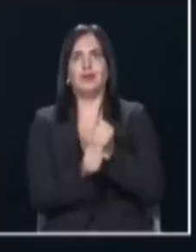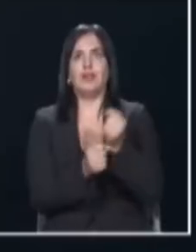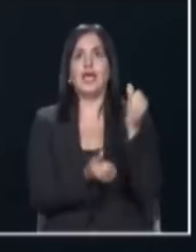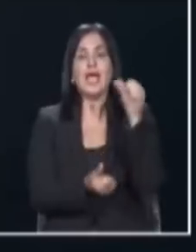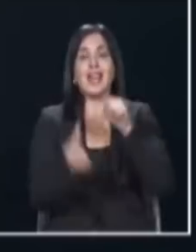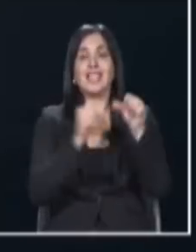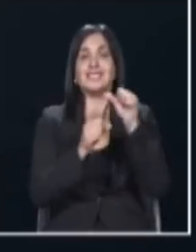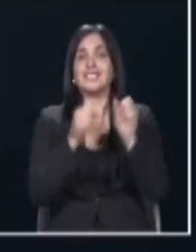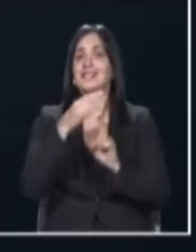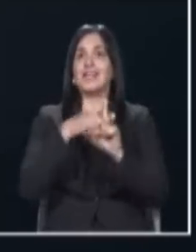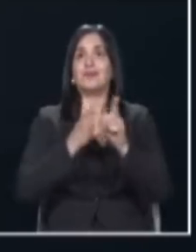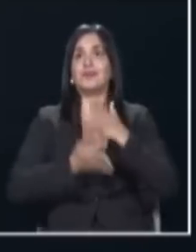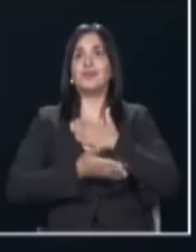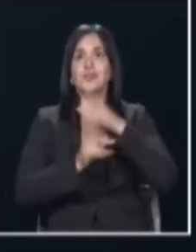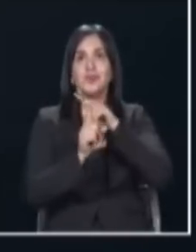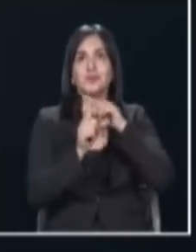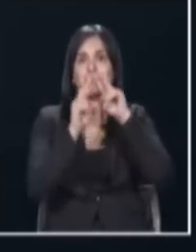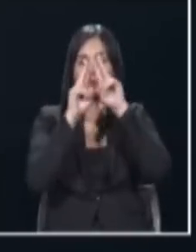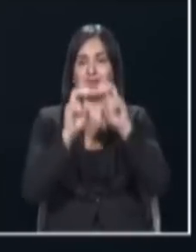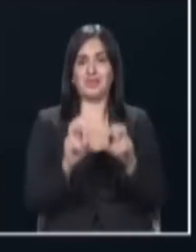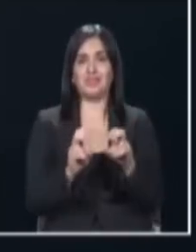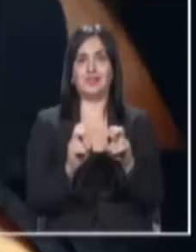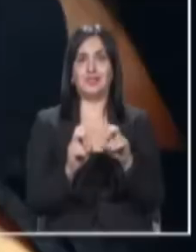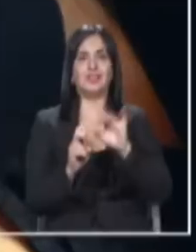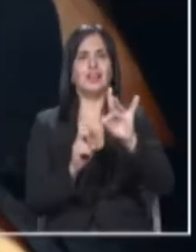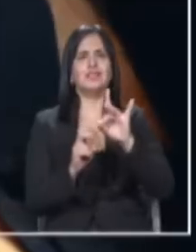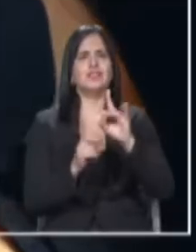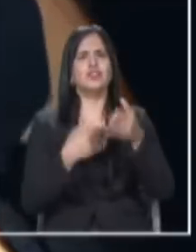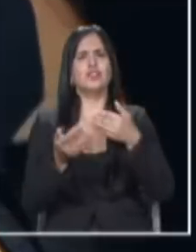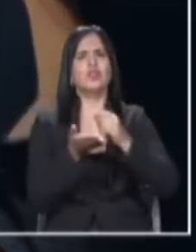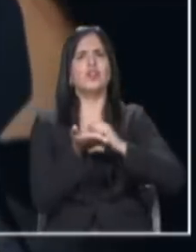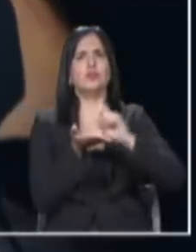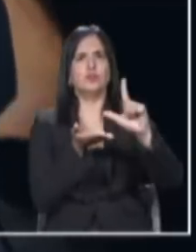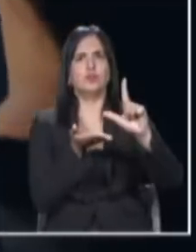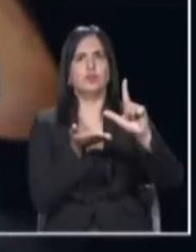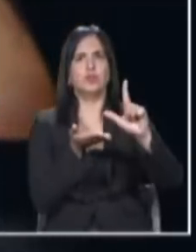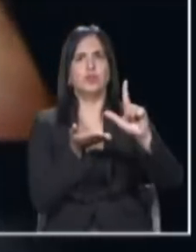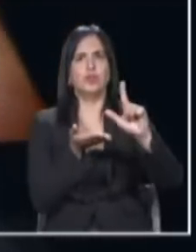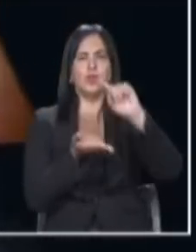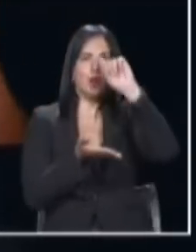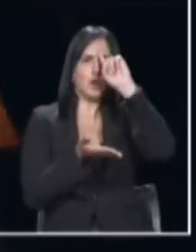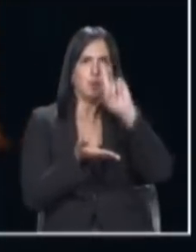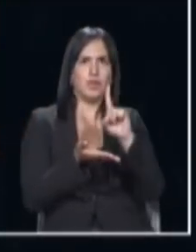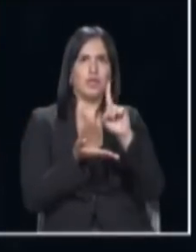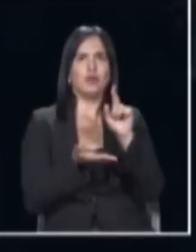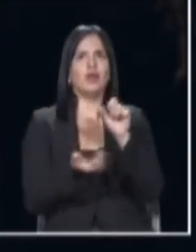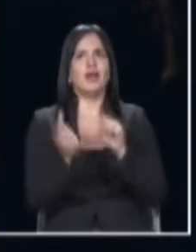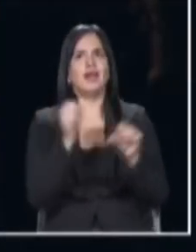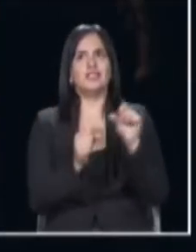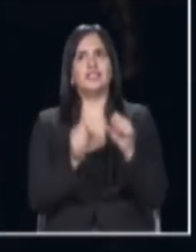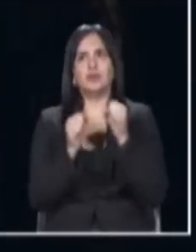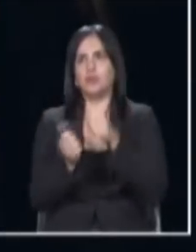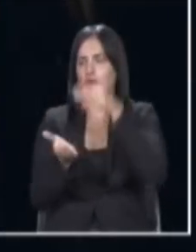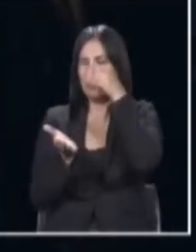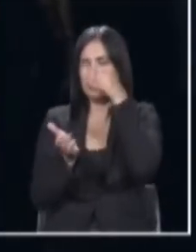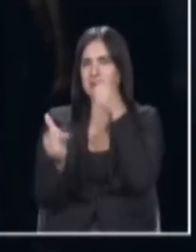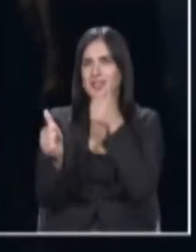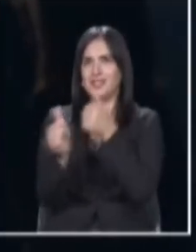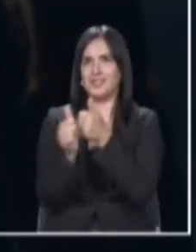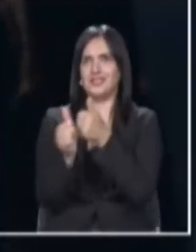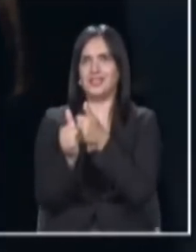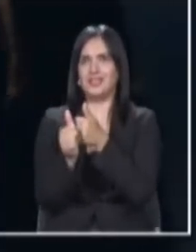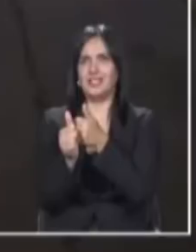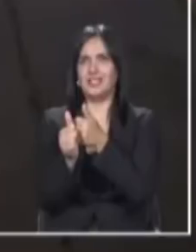the foundation of my research into natural selection and evolution it is through science that I was able to observe nature closely enough to make